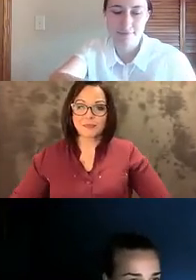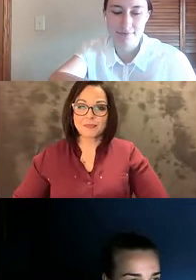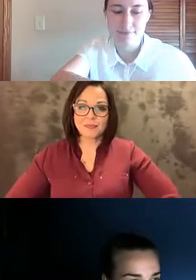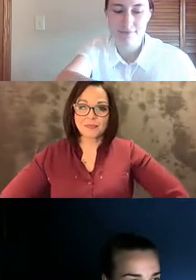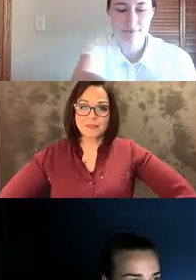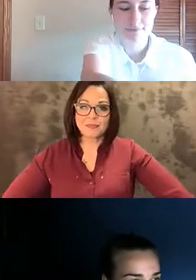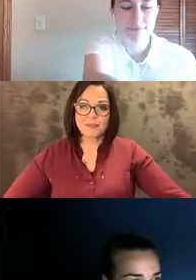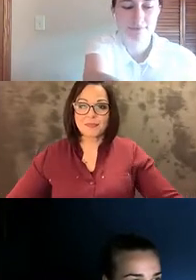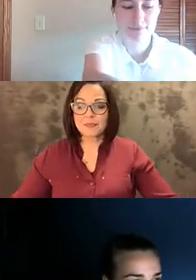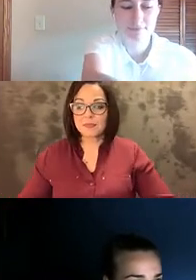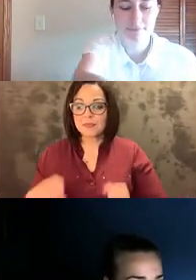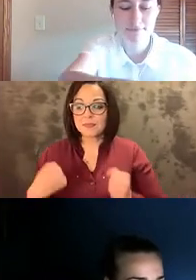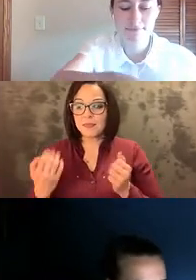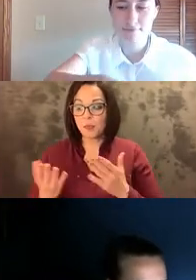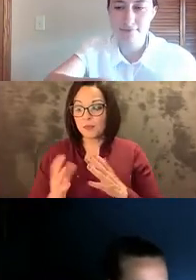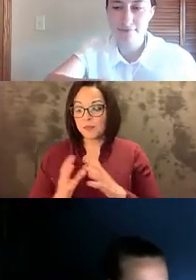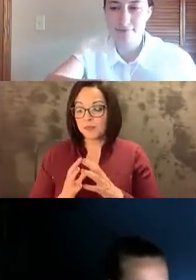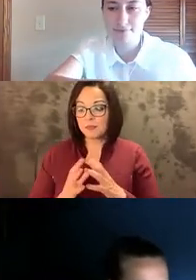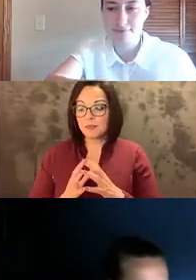So